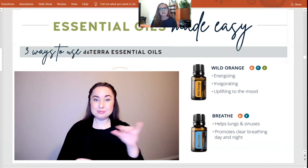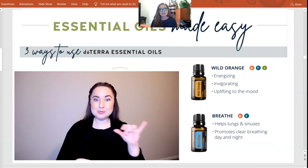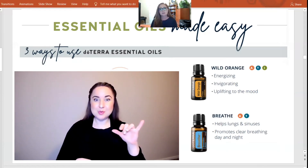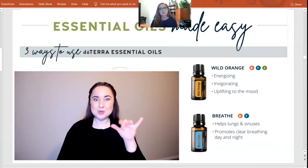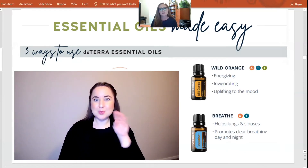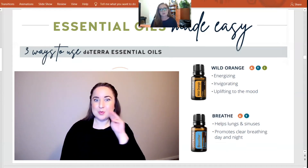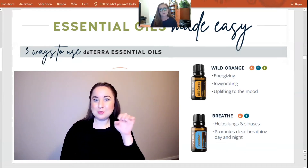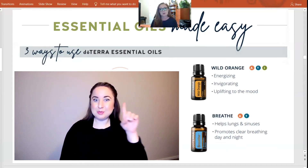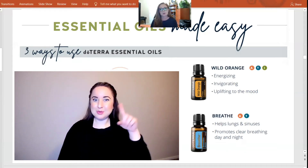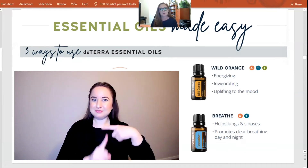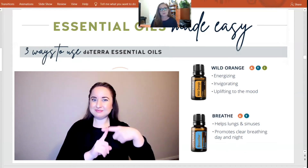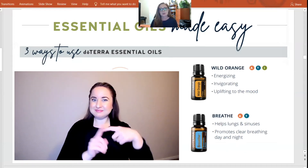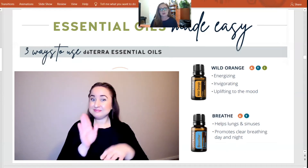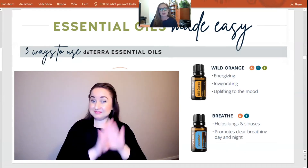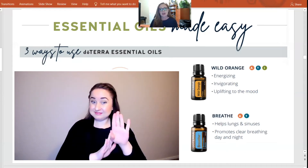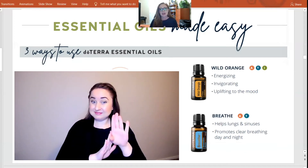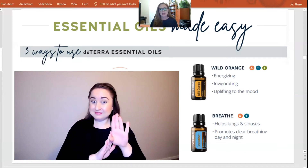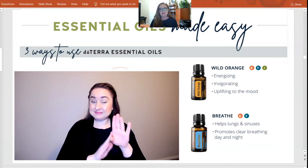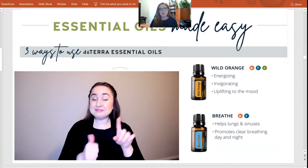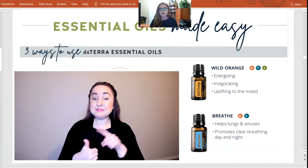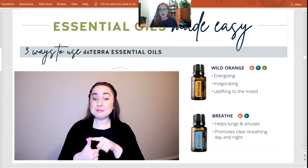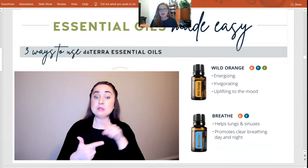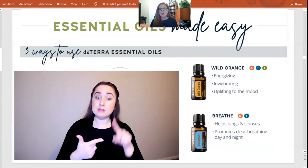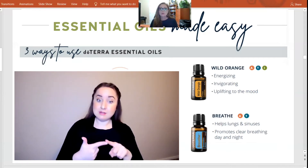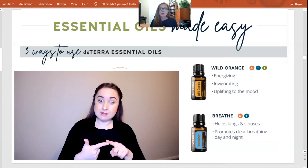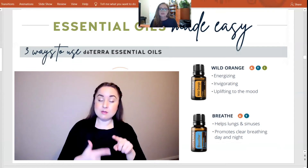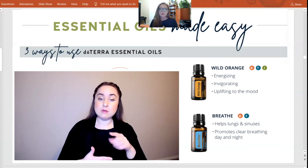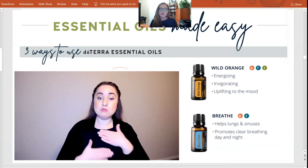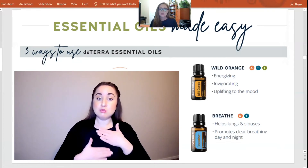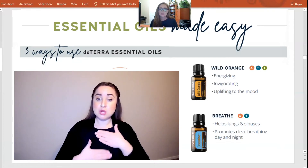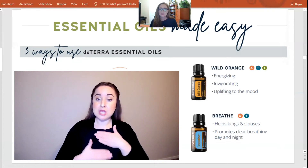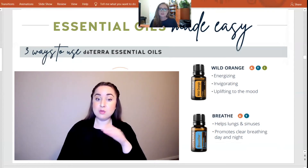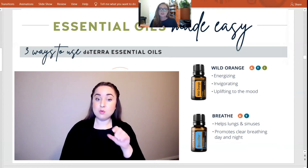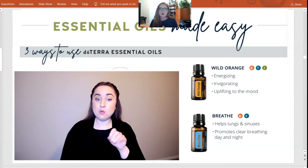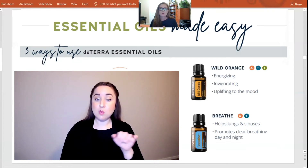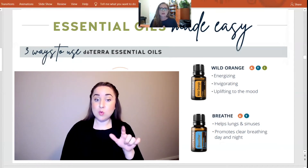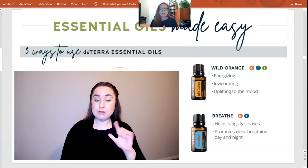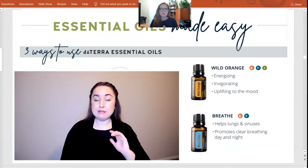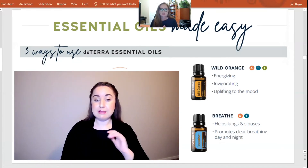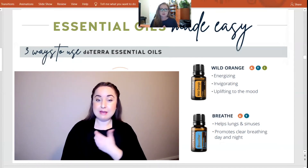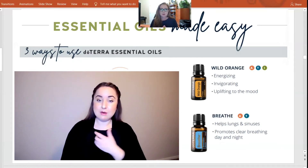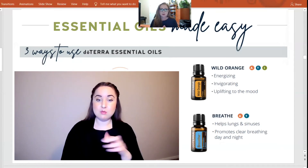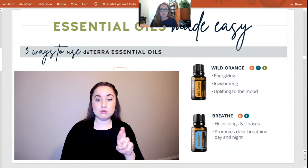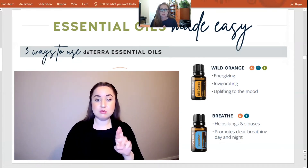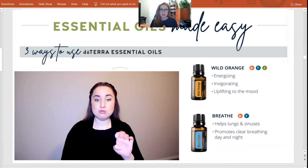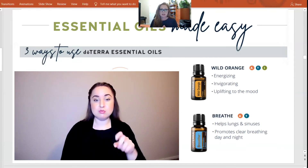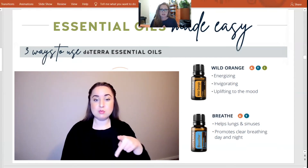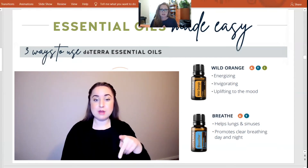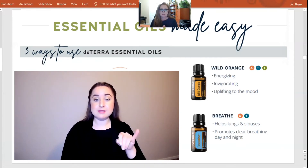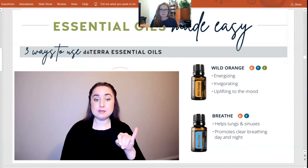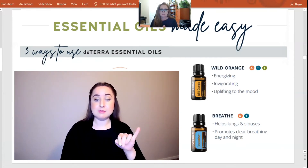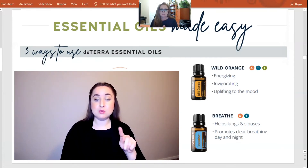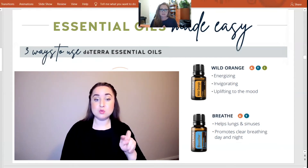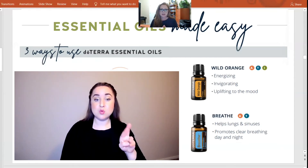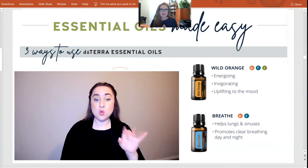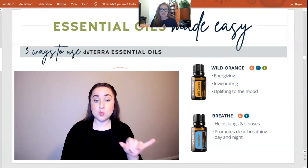and it does uplift the mood. And then we have our breathe oil, which is our respiratory blend.